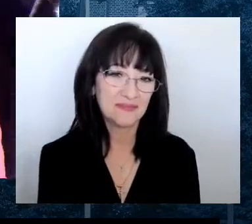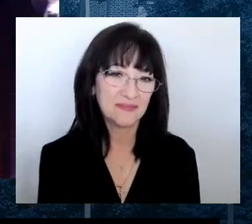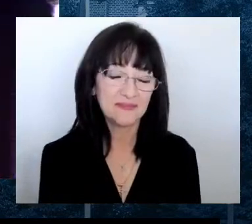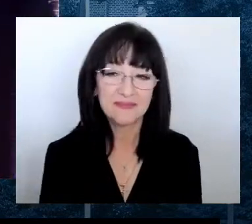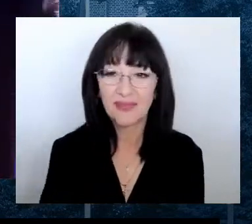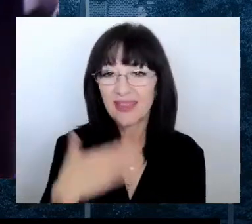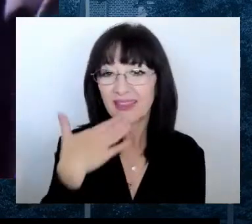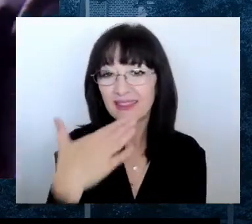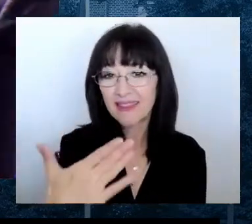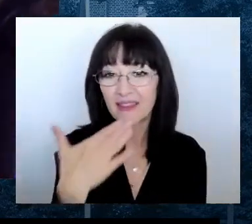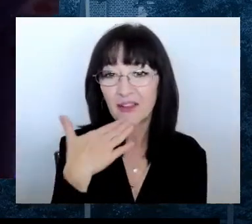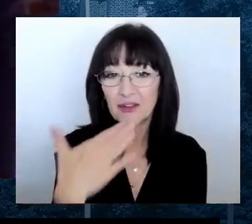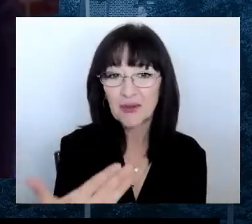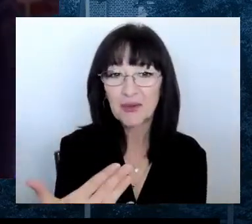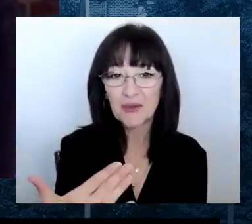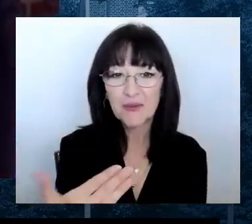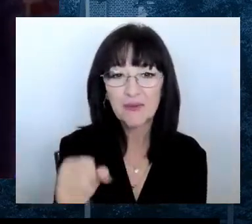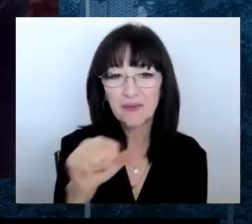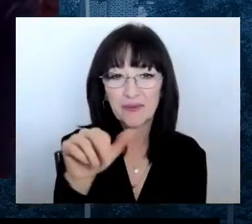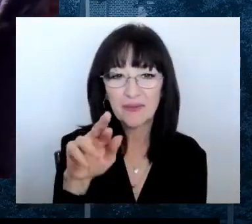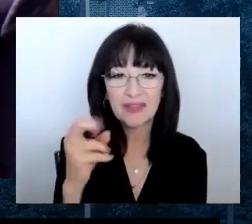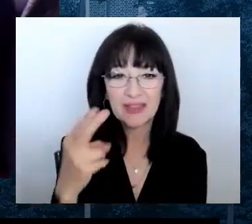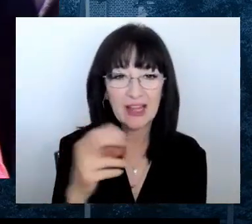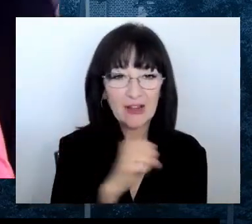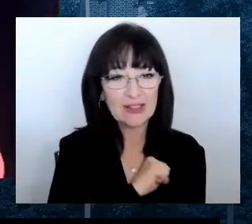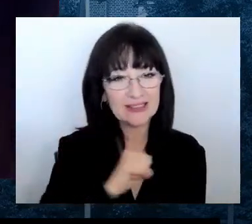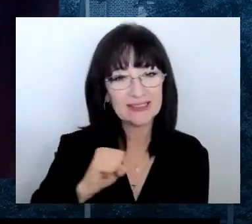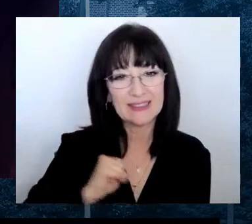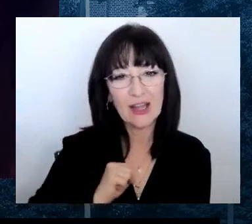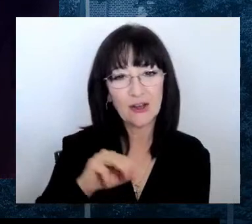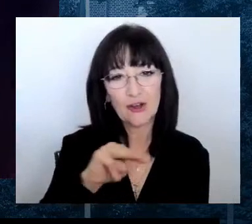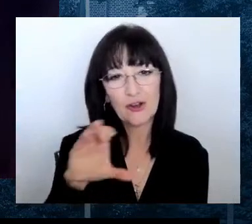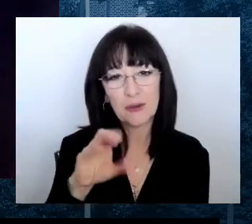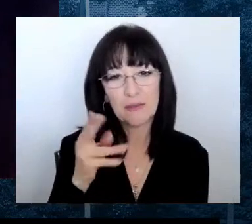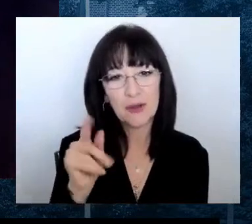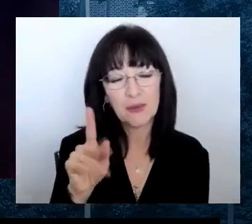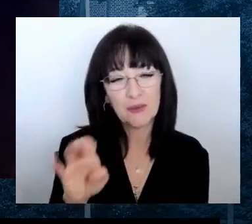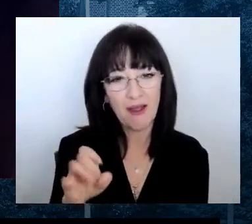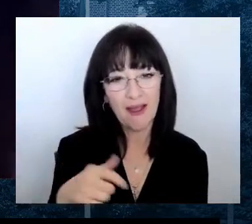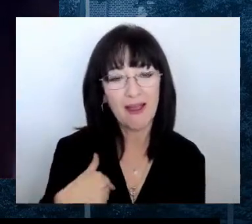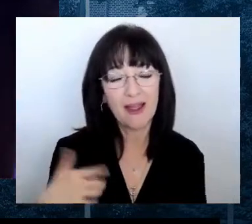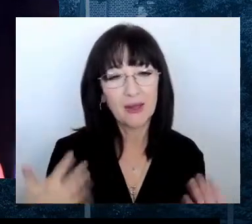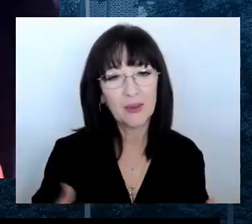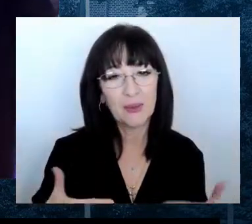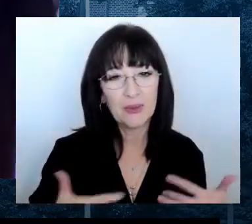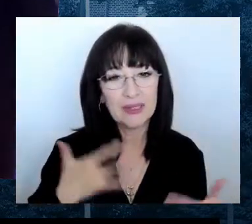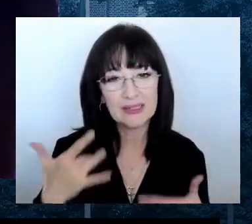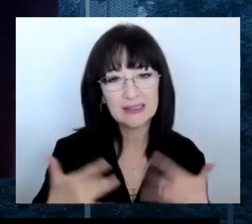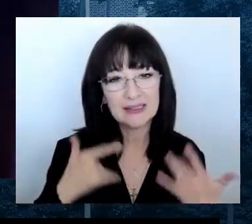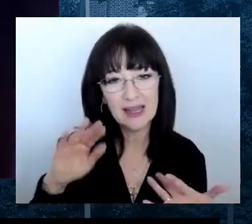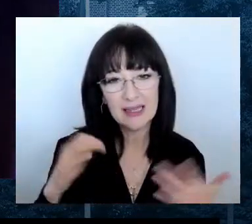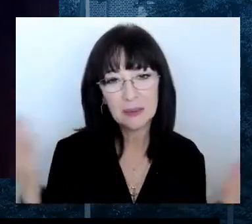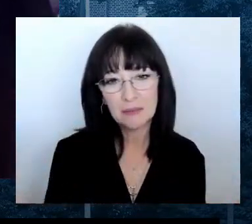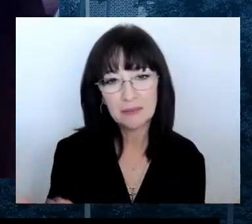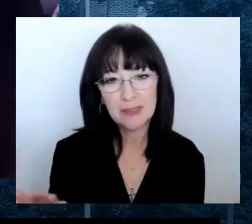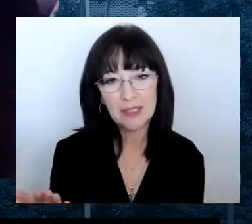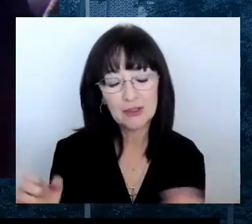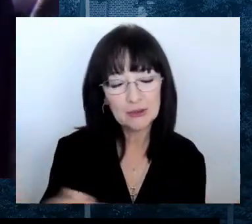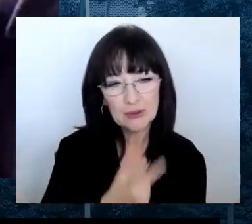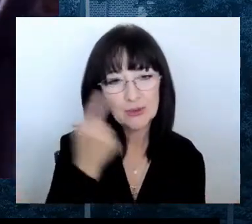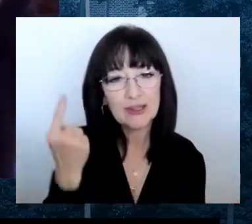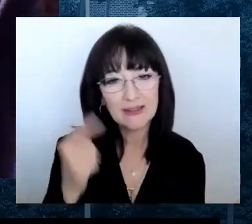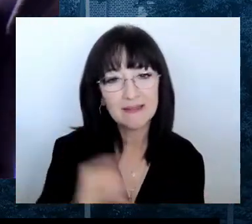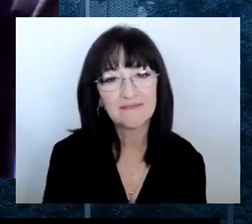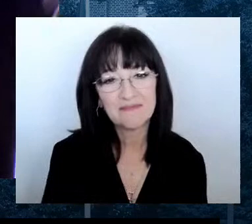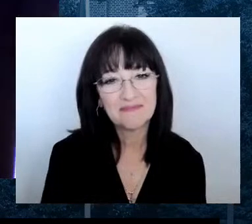Well, thank you, Sarah, Senator McBride. I'm so excited to be here today, and